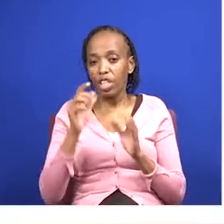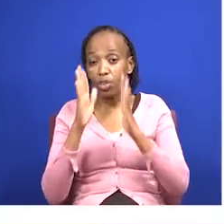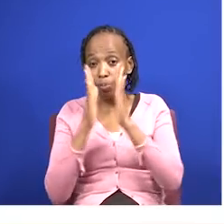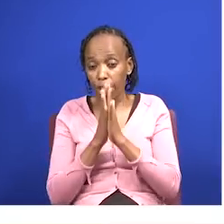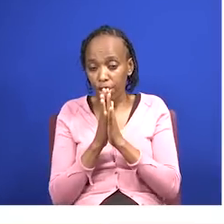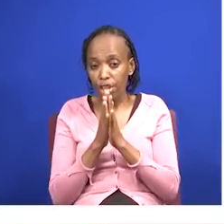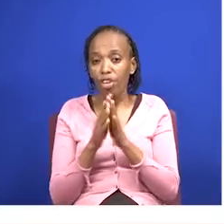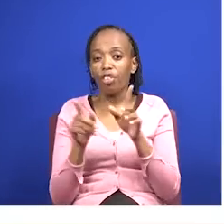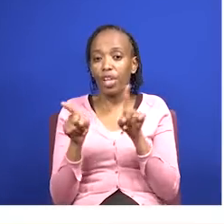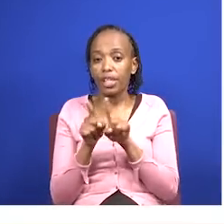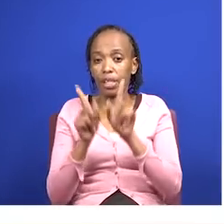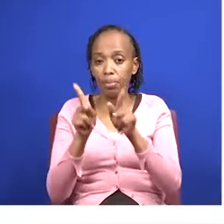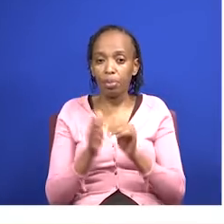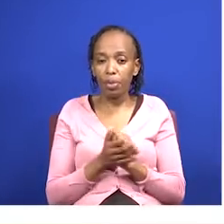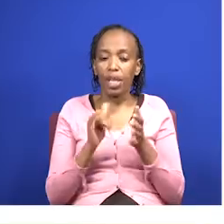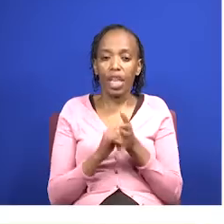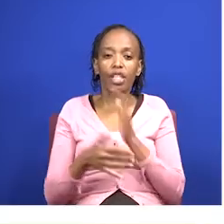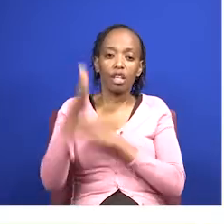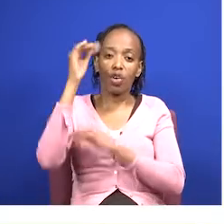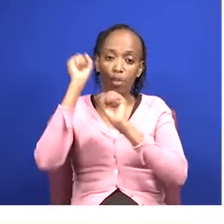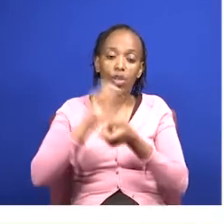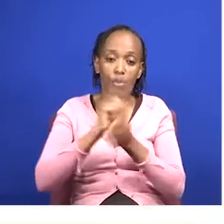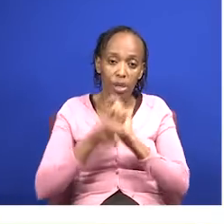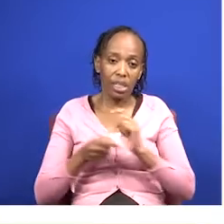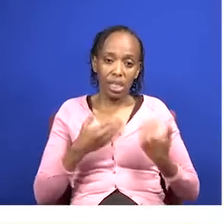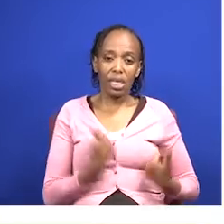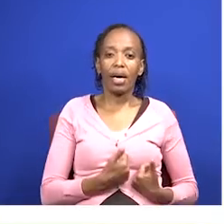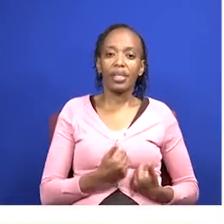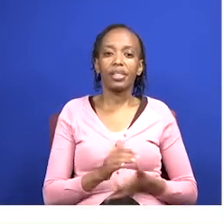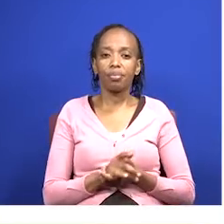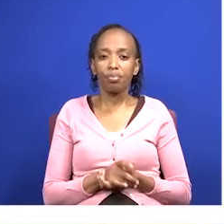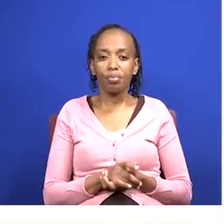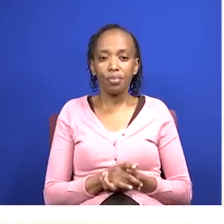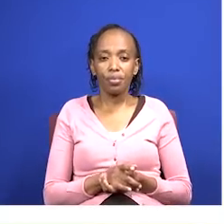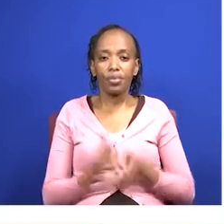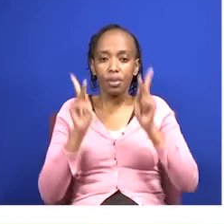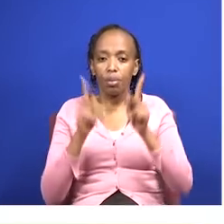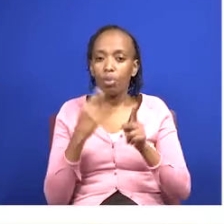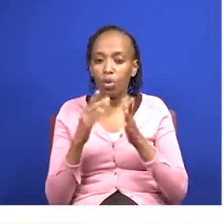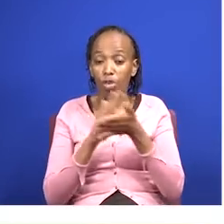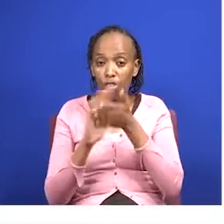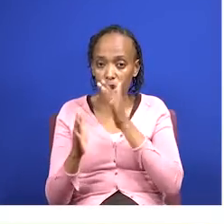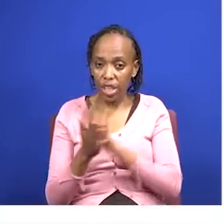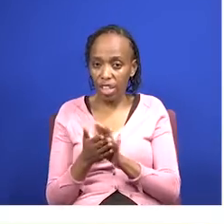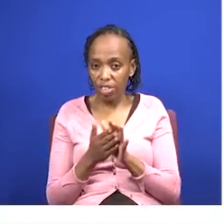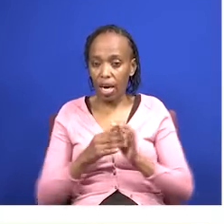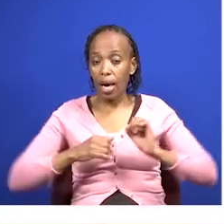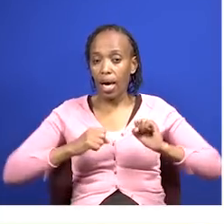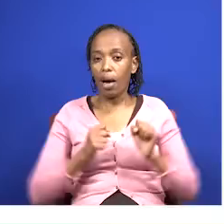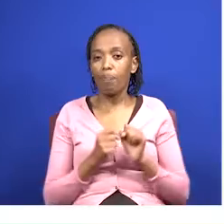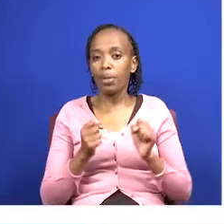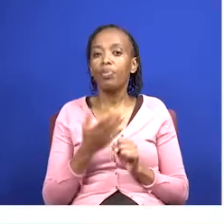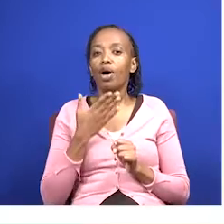we need to pray for such people so that God can change their hearts. People who forgive